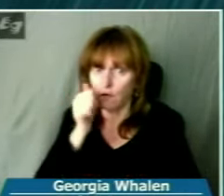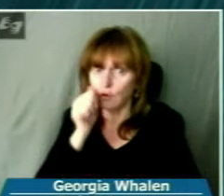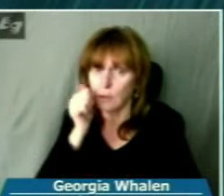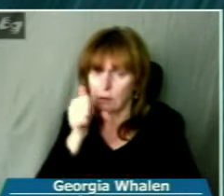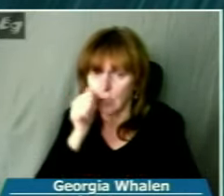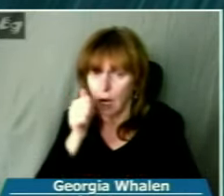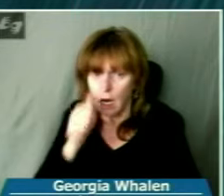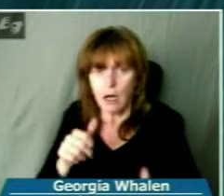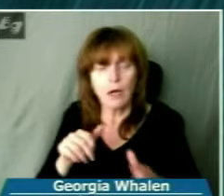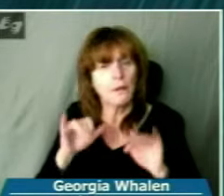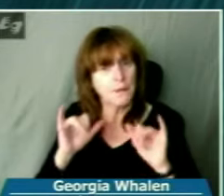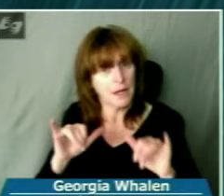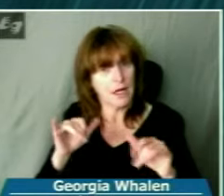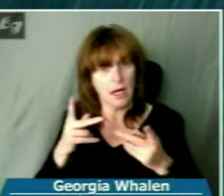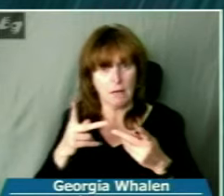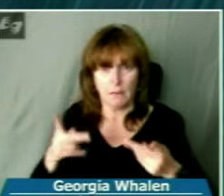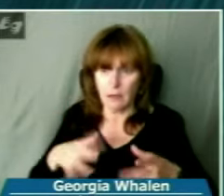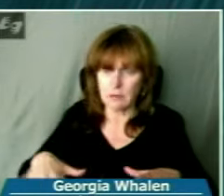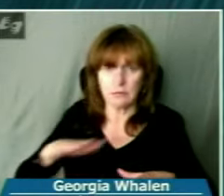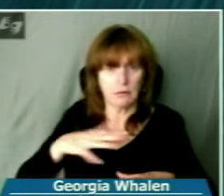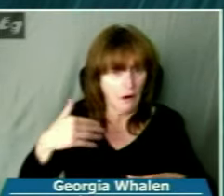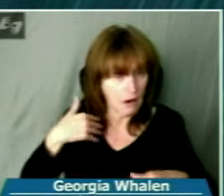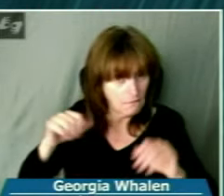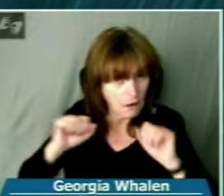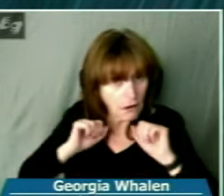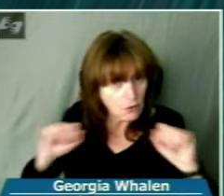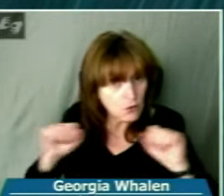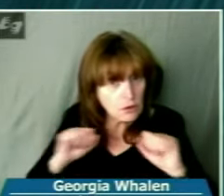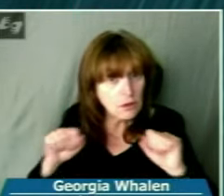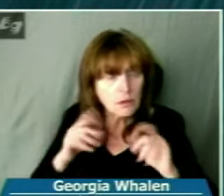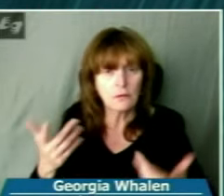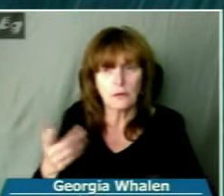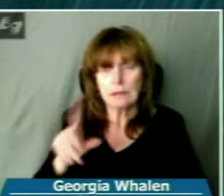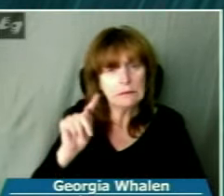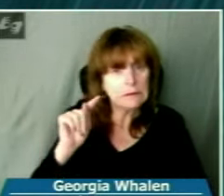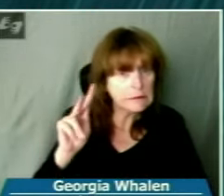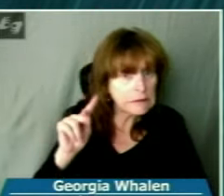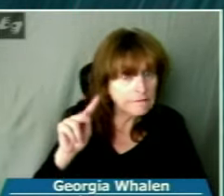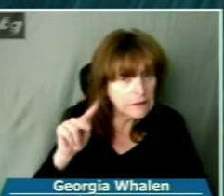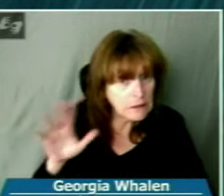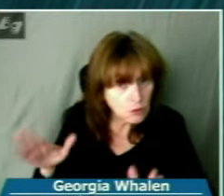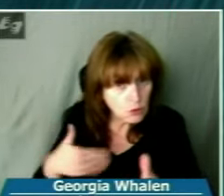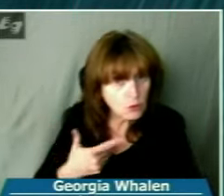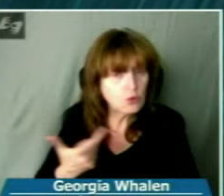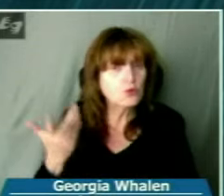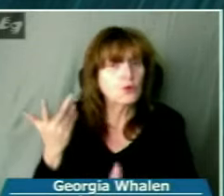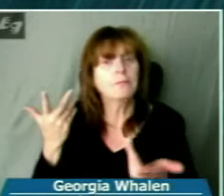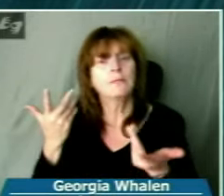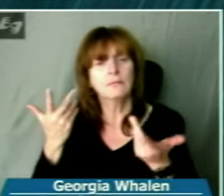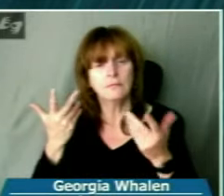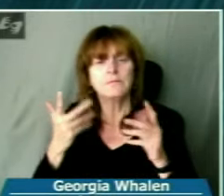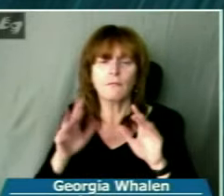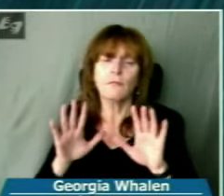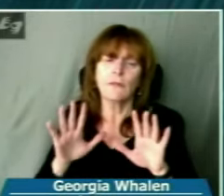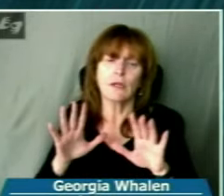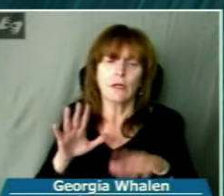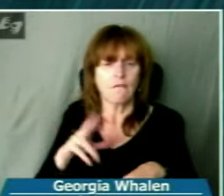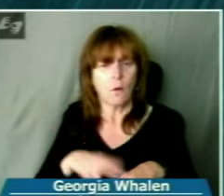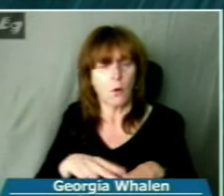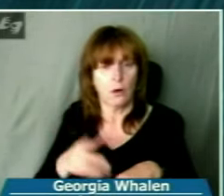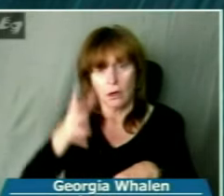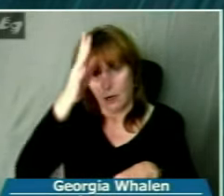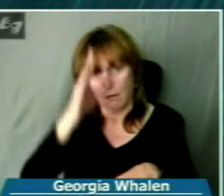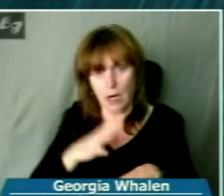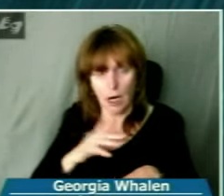also provided recreation facilities and TV and things like that. But still, people are, in fact, coming and going with